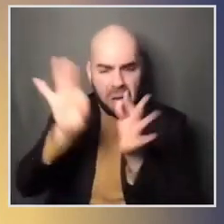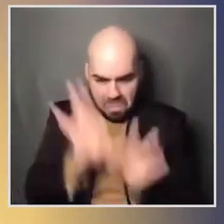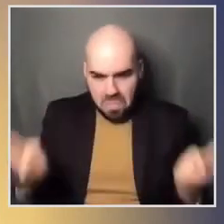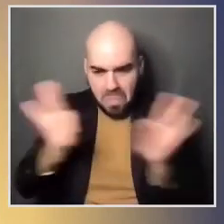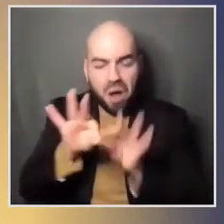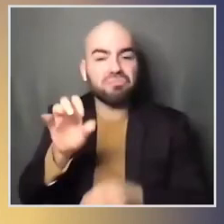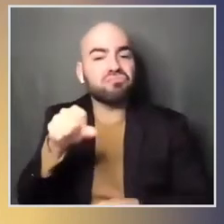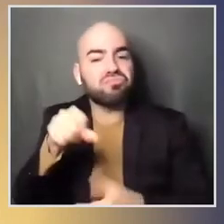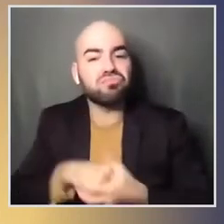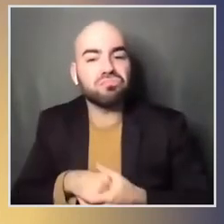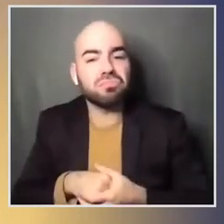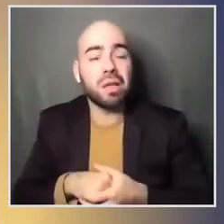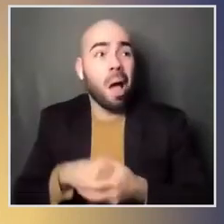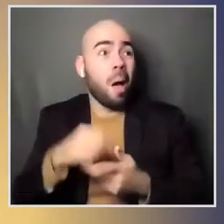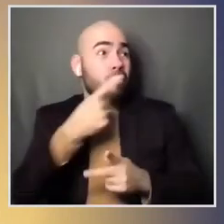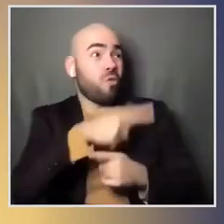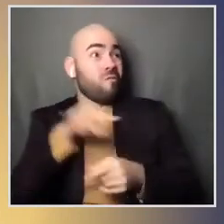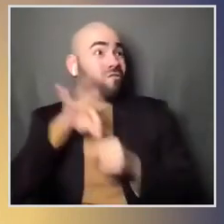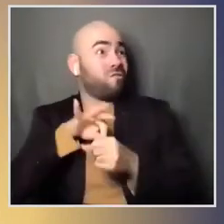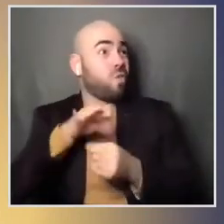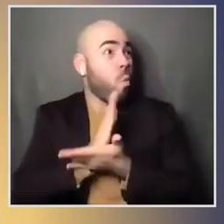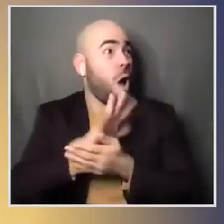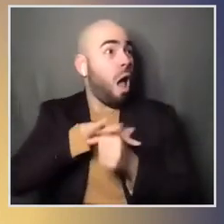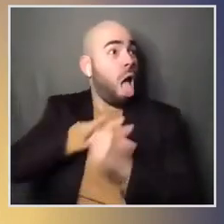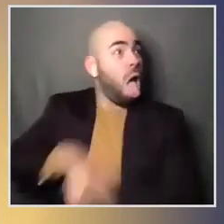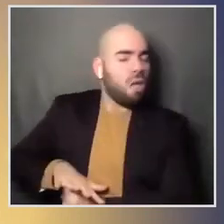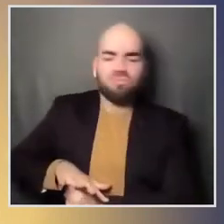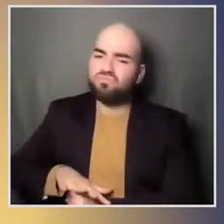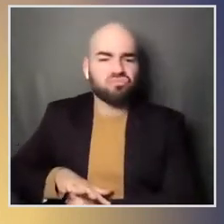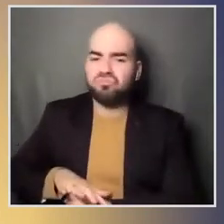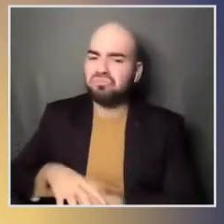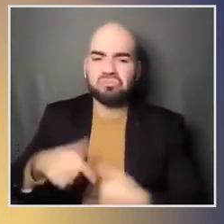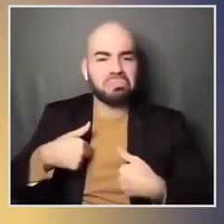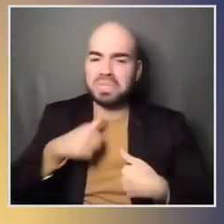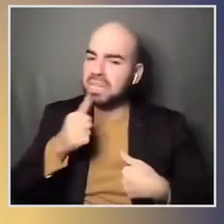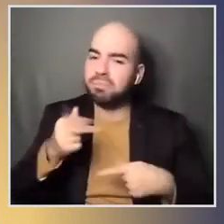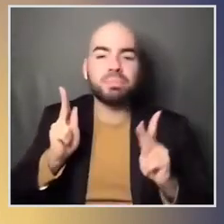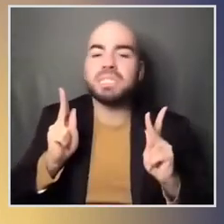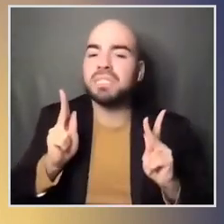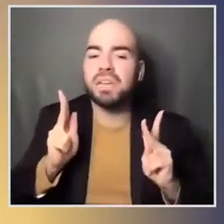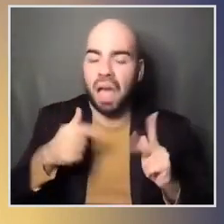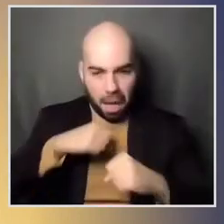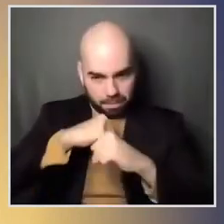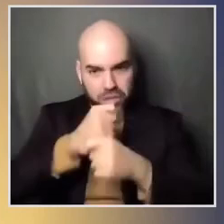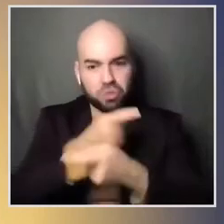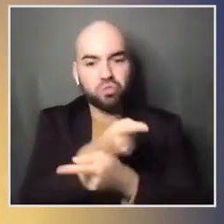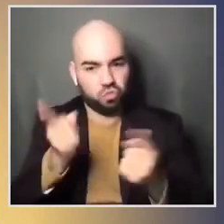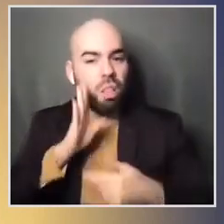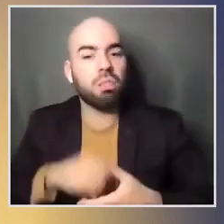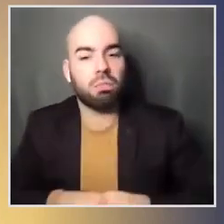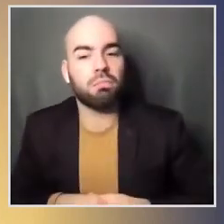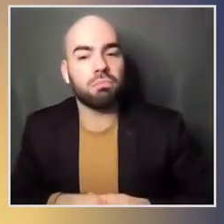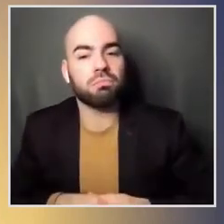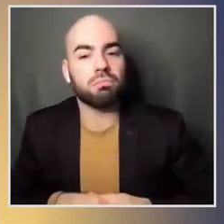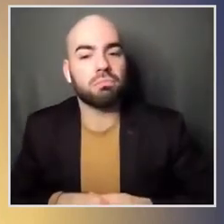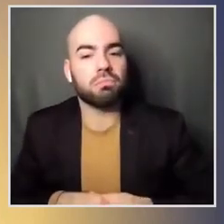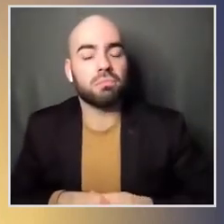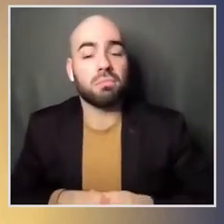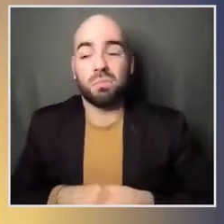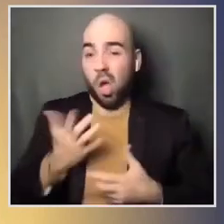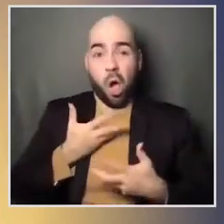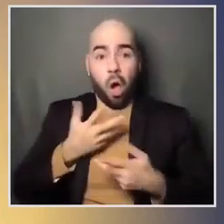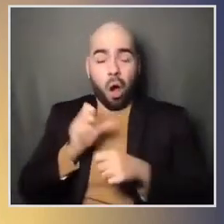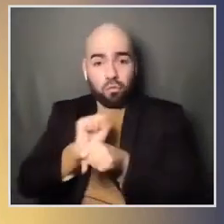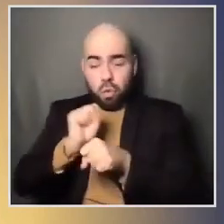not let it happen. The people will be heard. Our journey is toward a more perfect union, and it